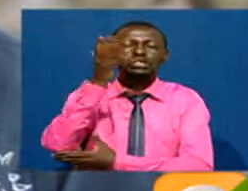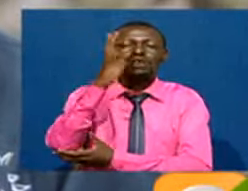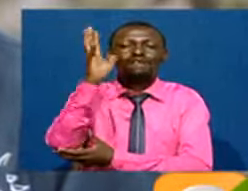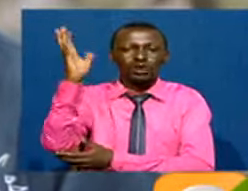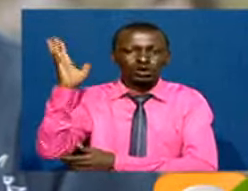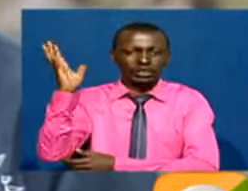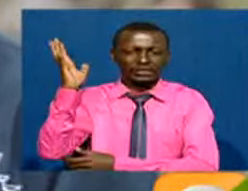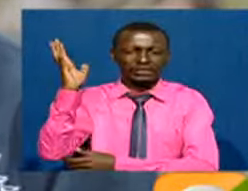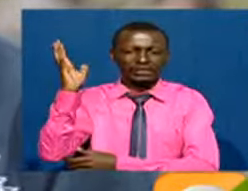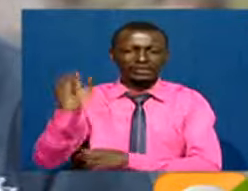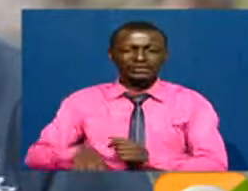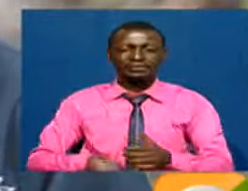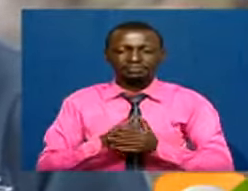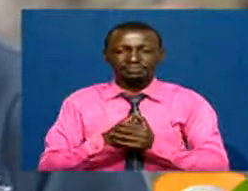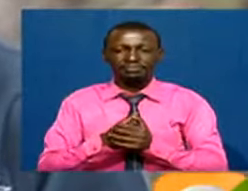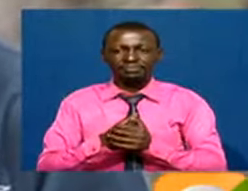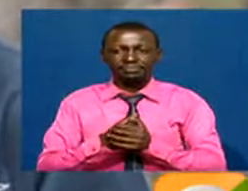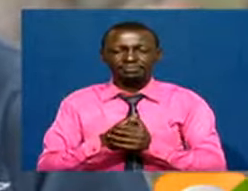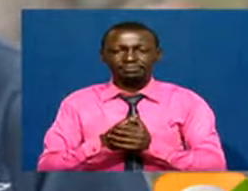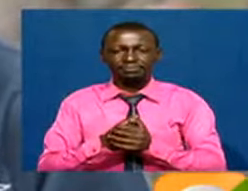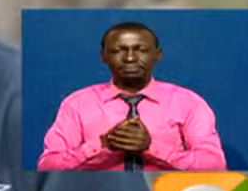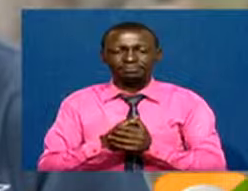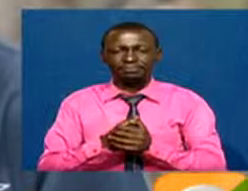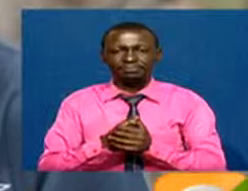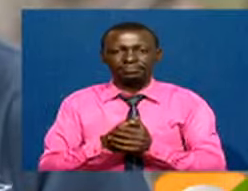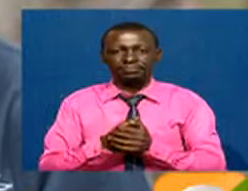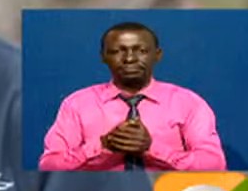that I'm representing today.